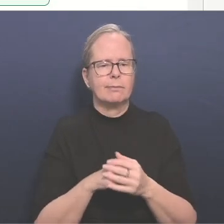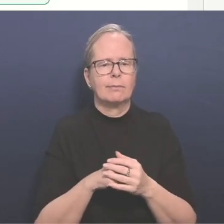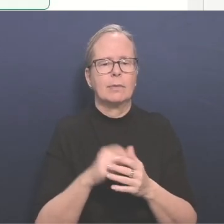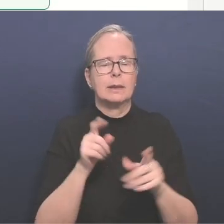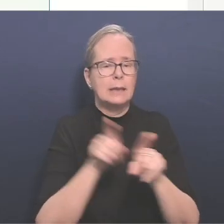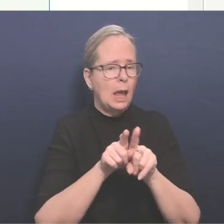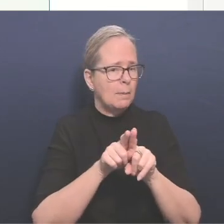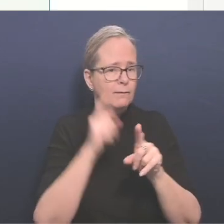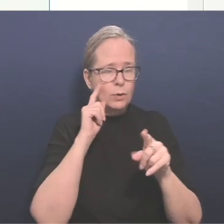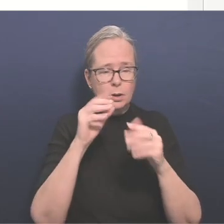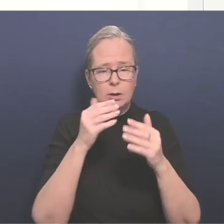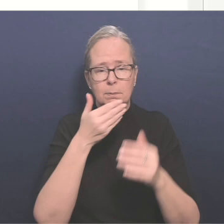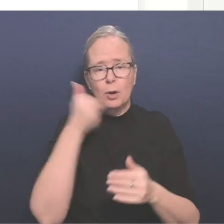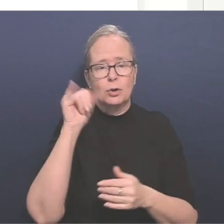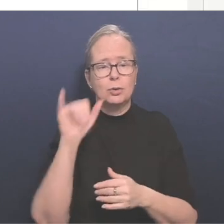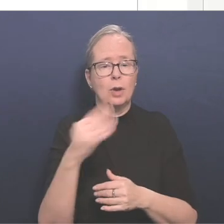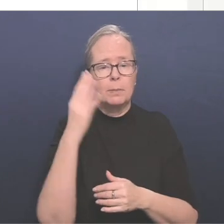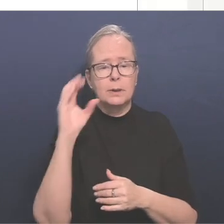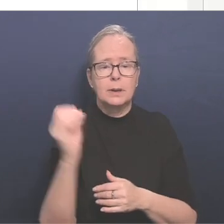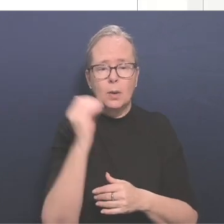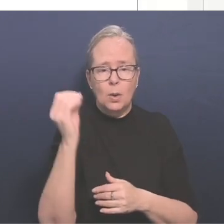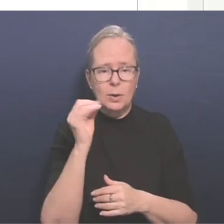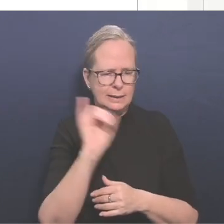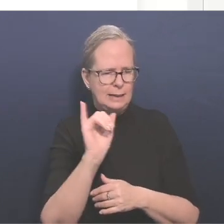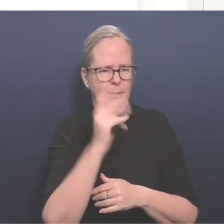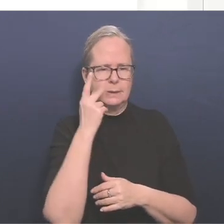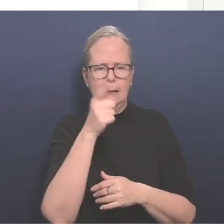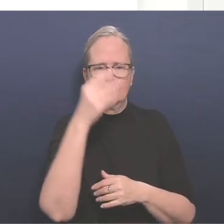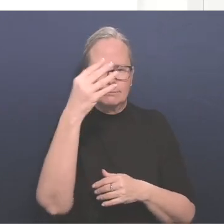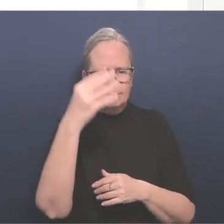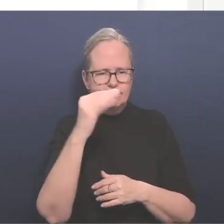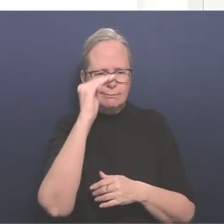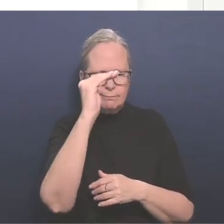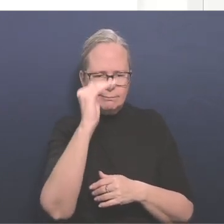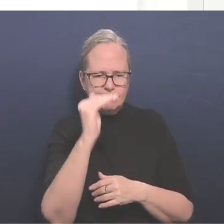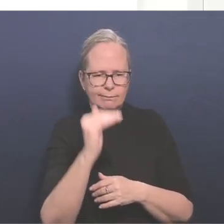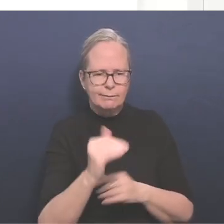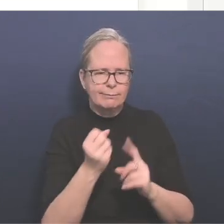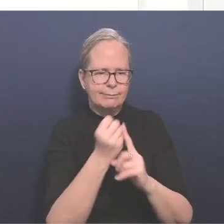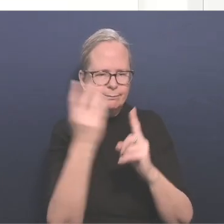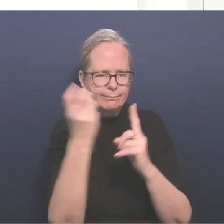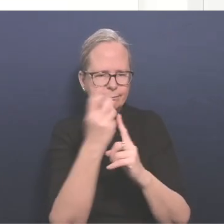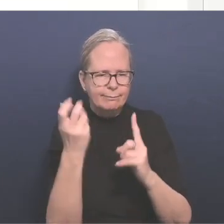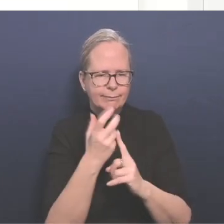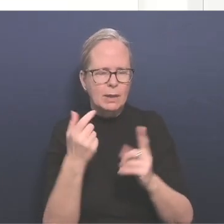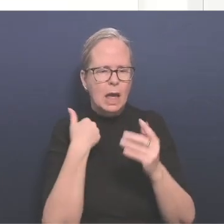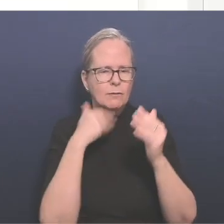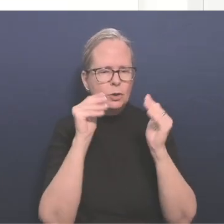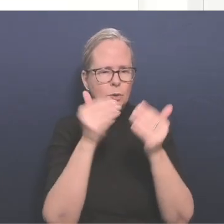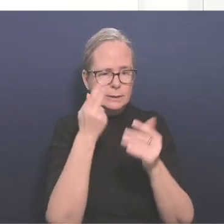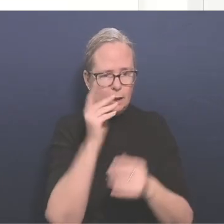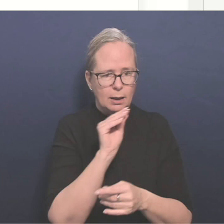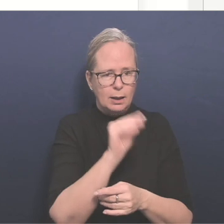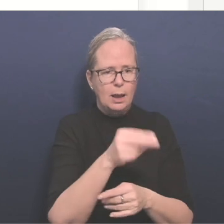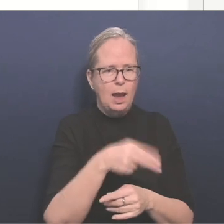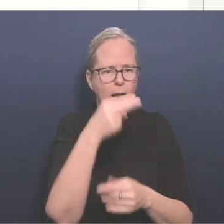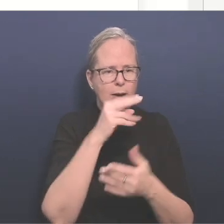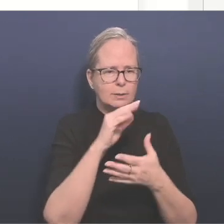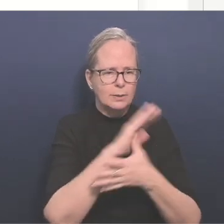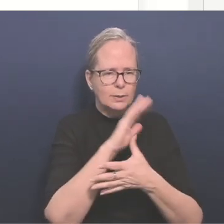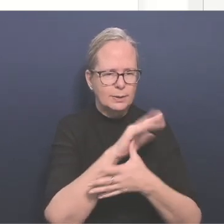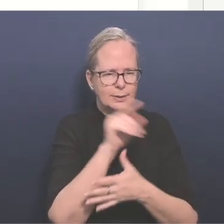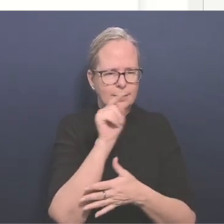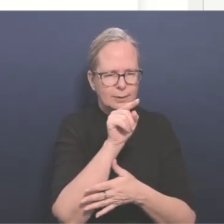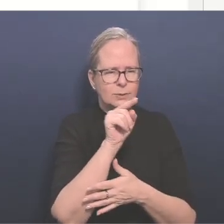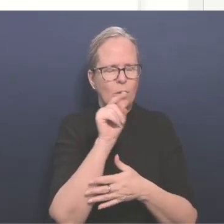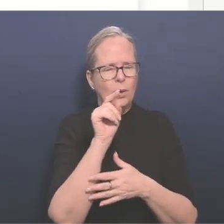is available for all province. So for this help icon, if for instance, I'm